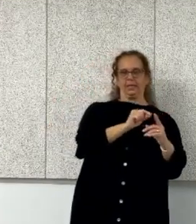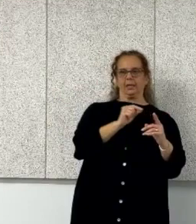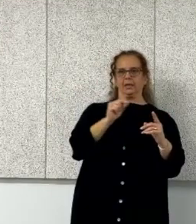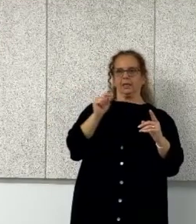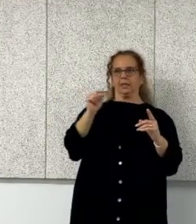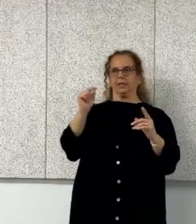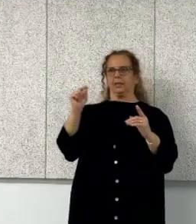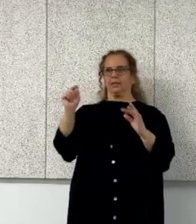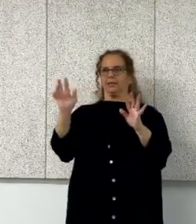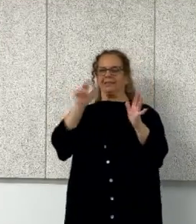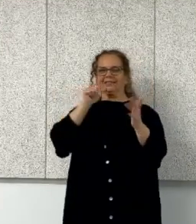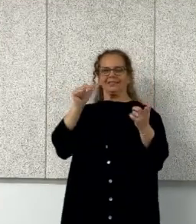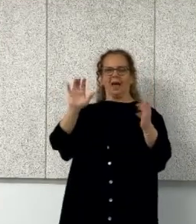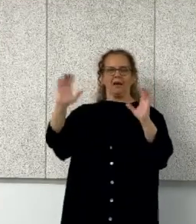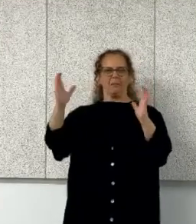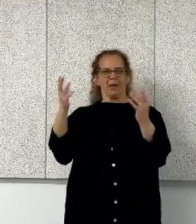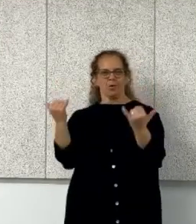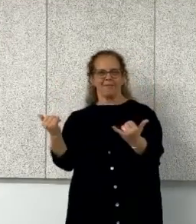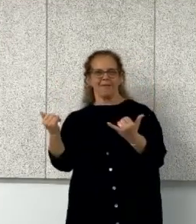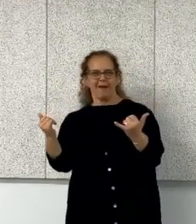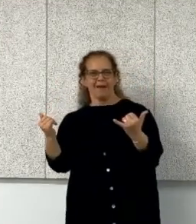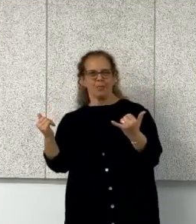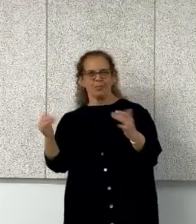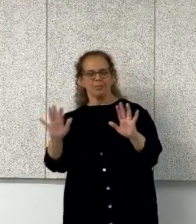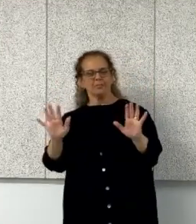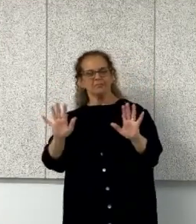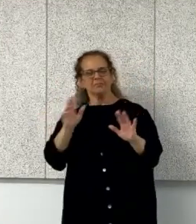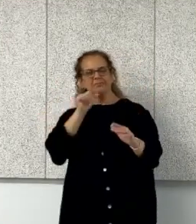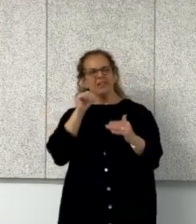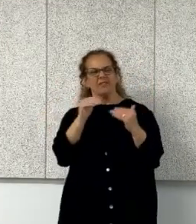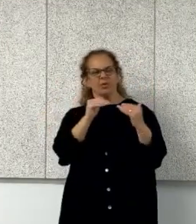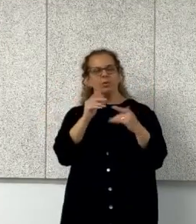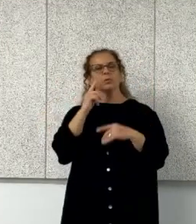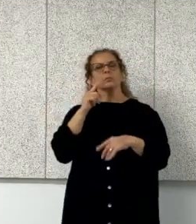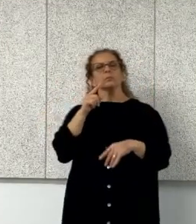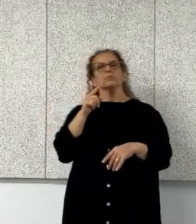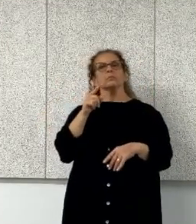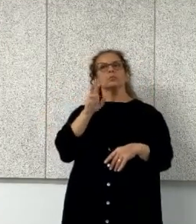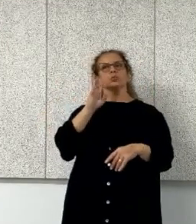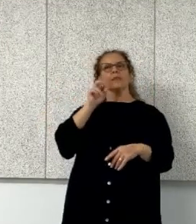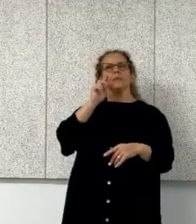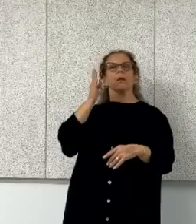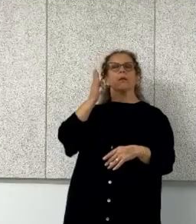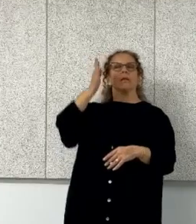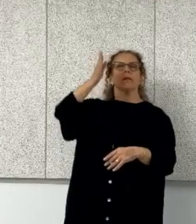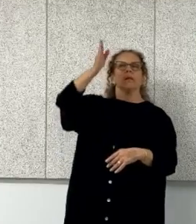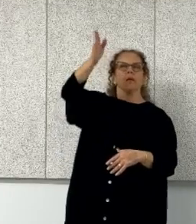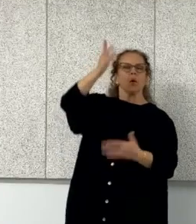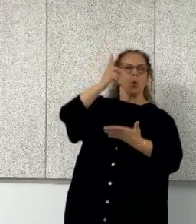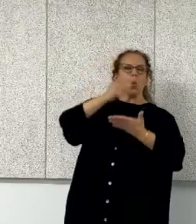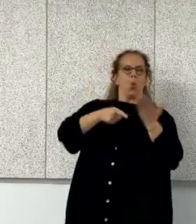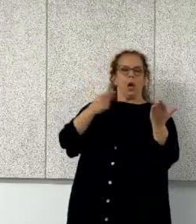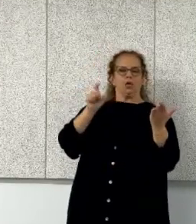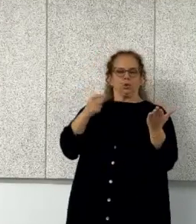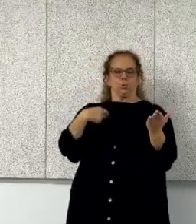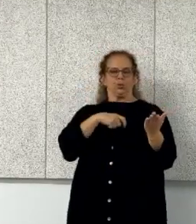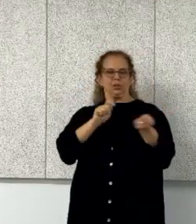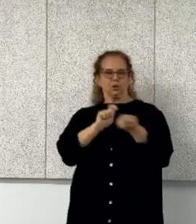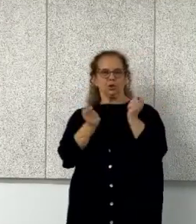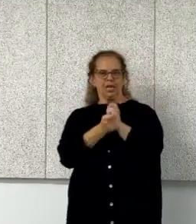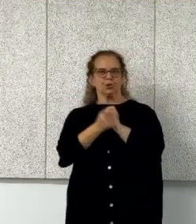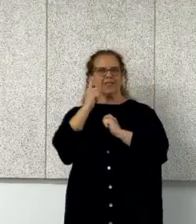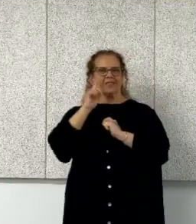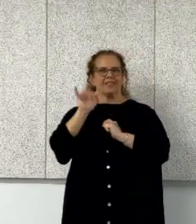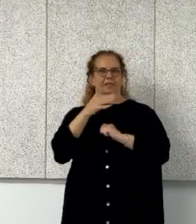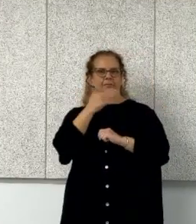and so we can look at a longer term to assess what we might change, right? I think that's actually really